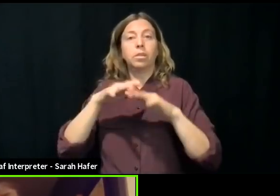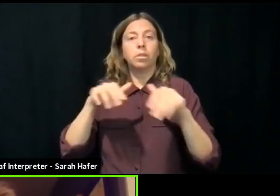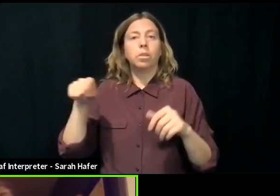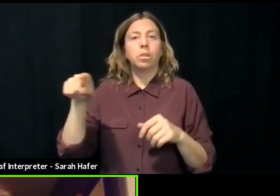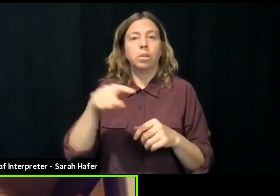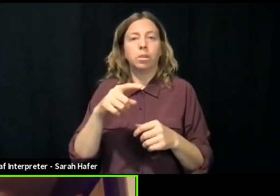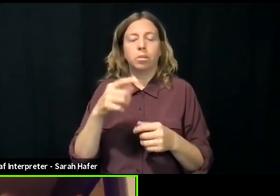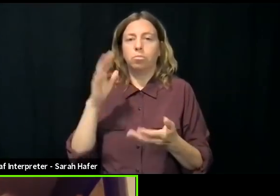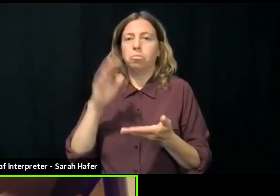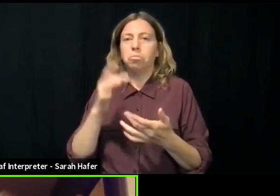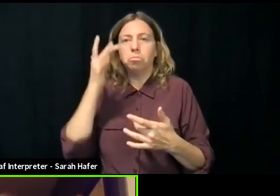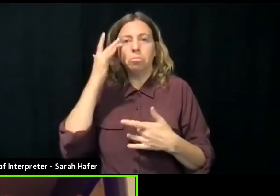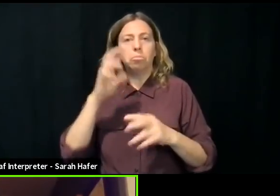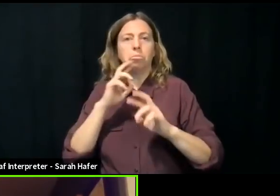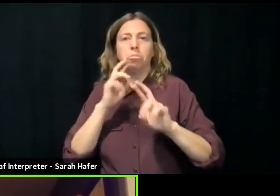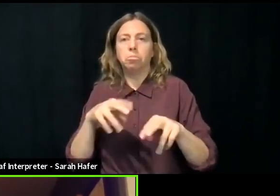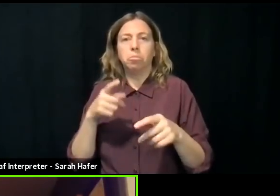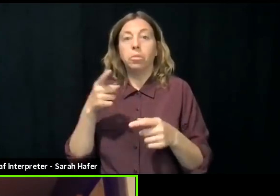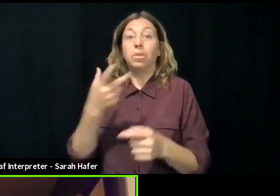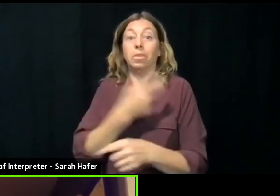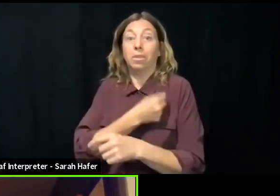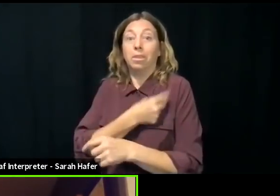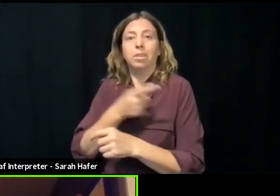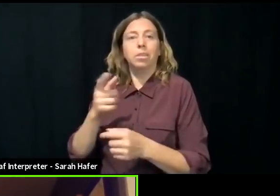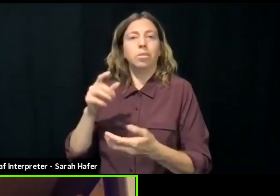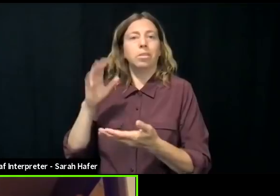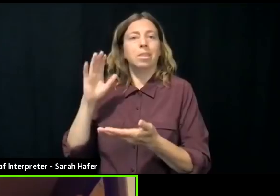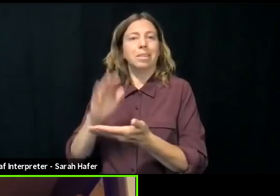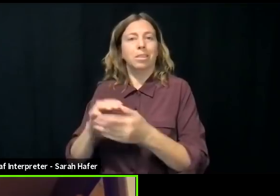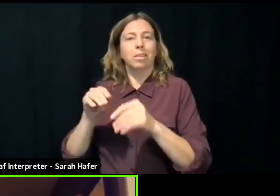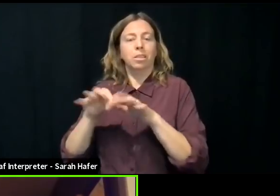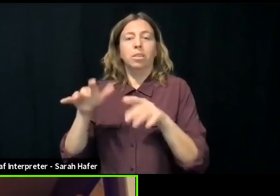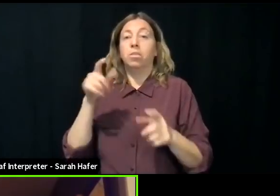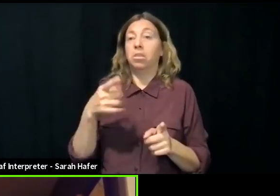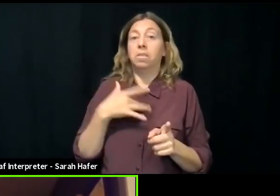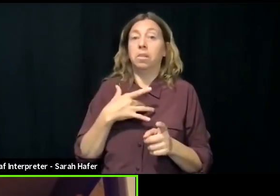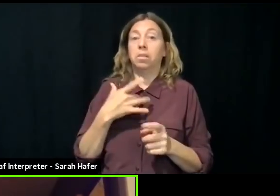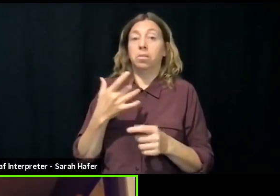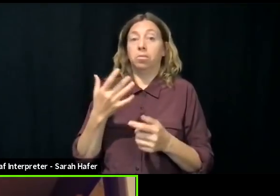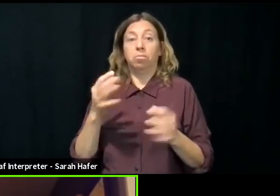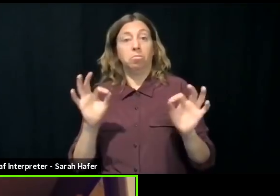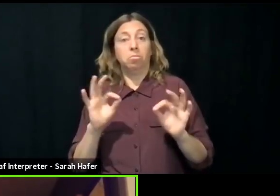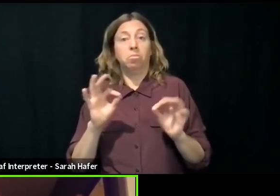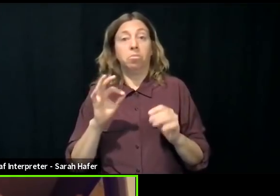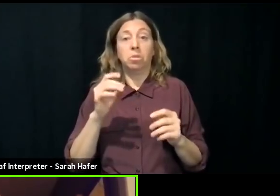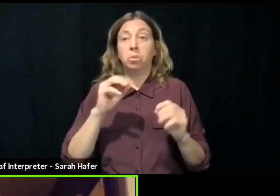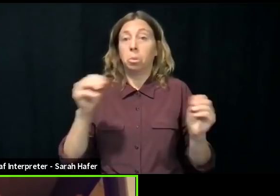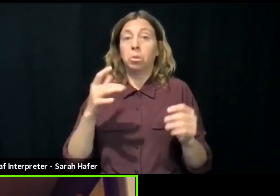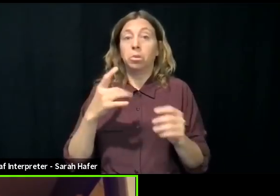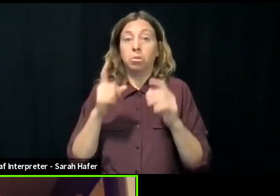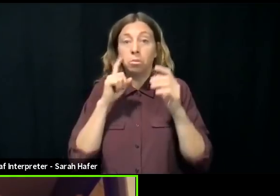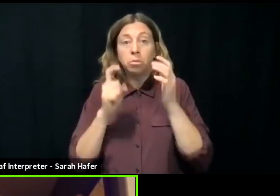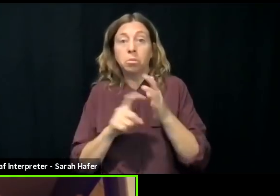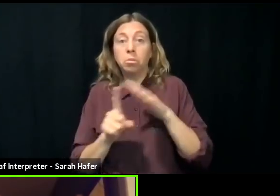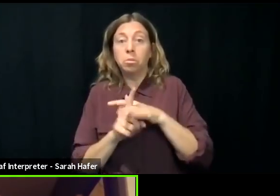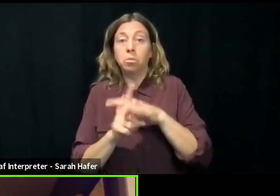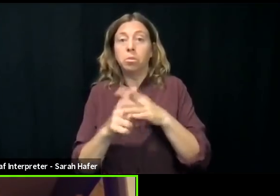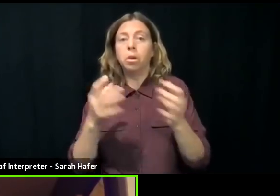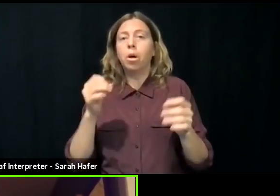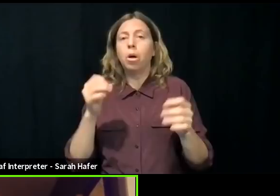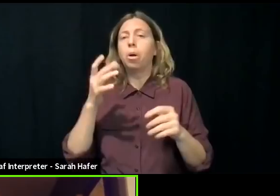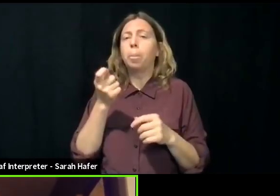develop COVID-19 tend to be more likely to be asymptomatic or have mild symptoms, but a subset do develop